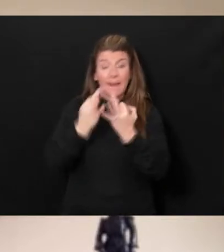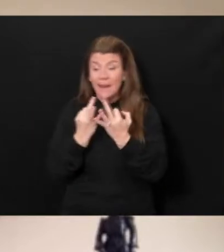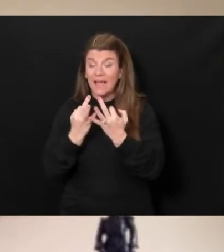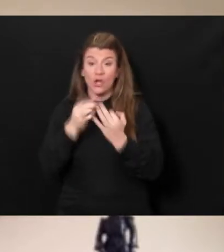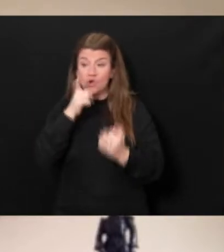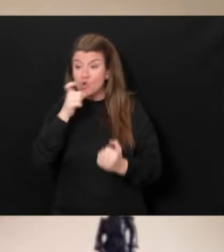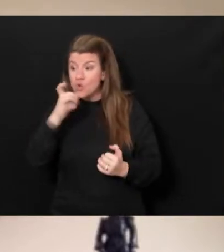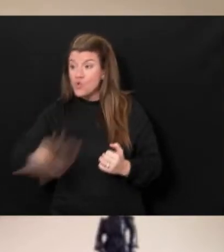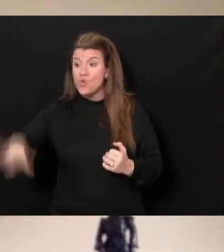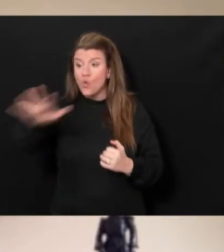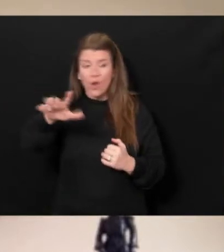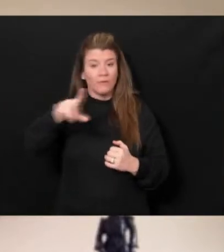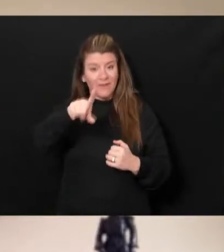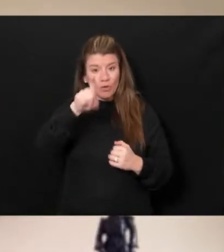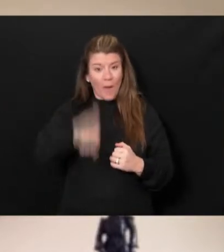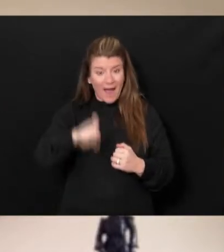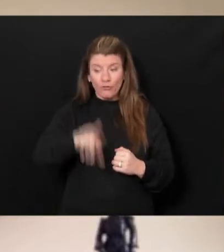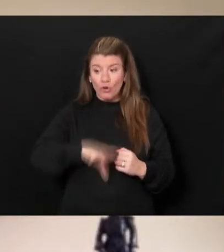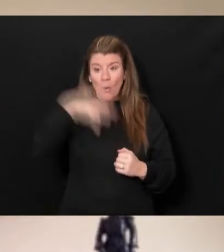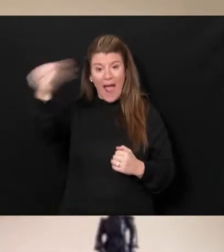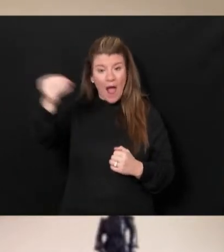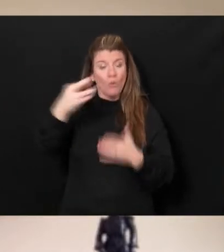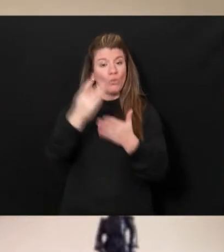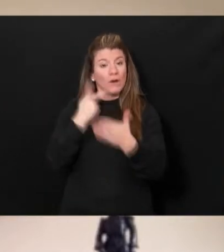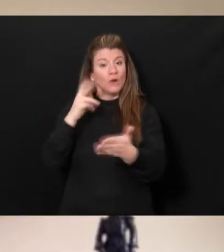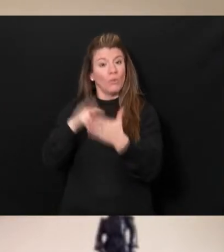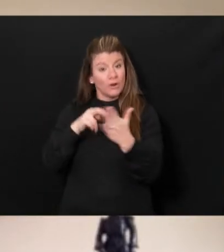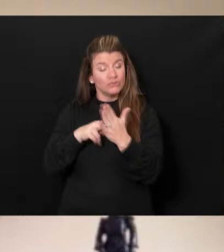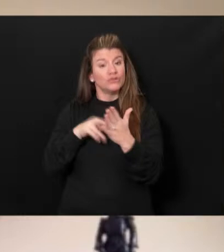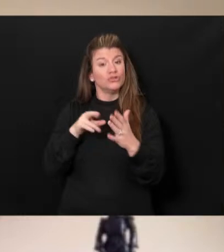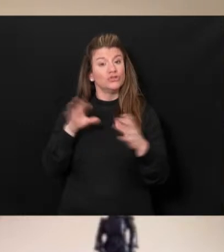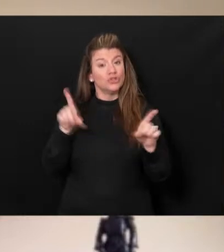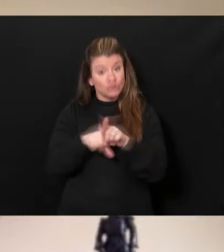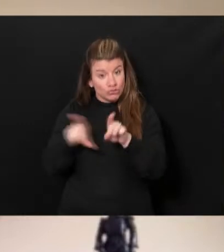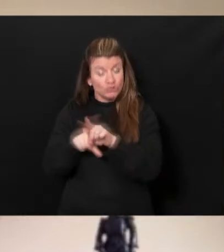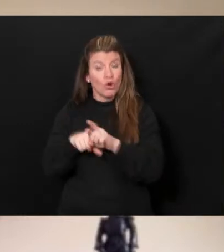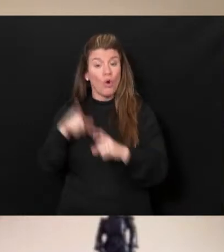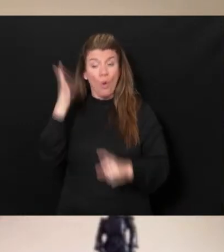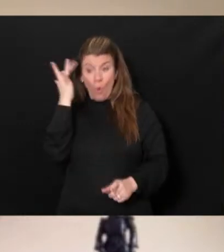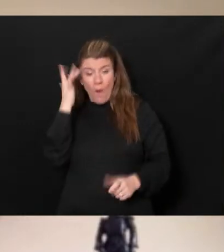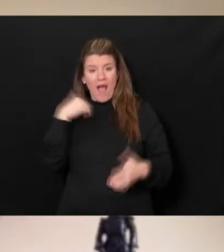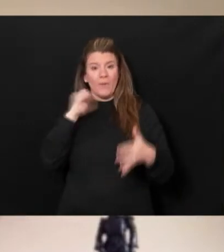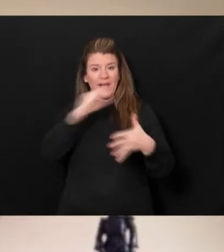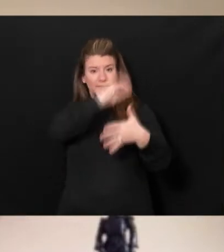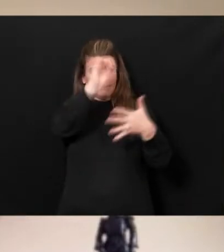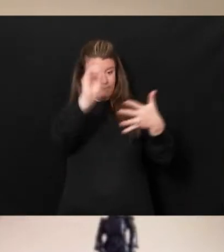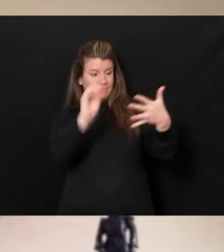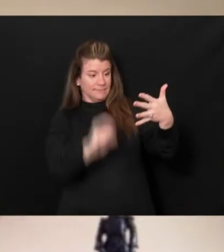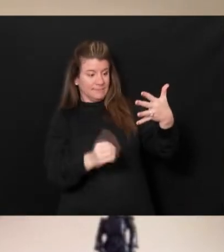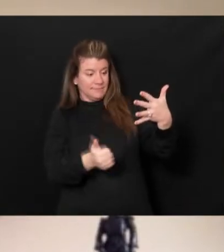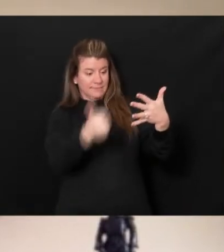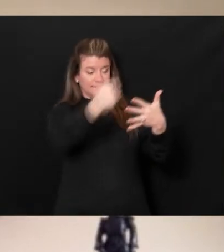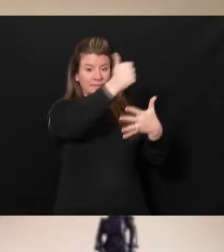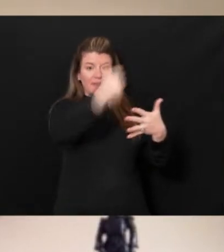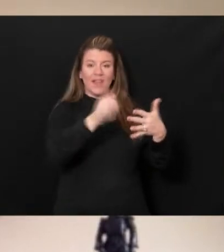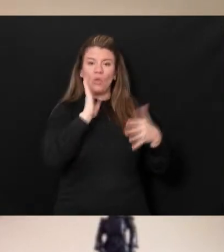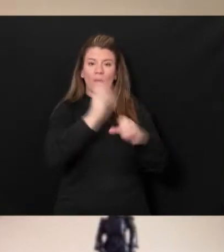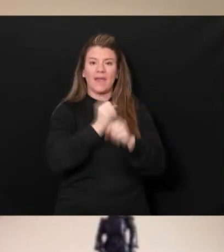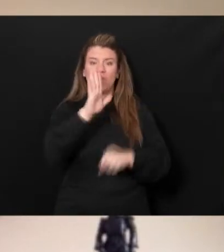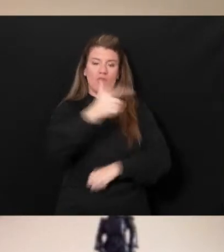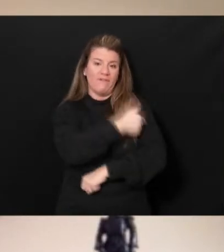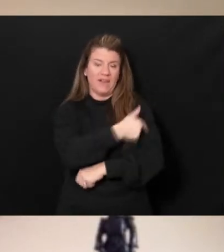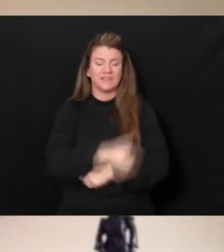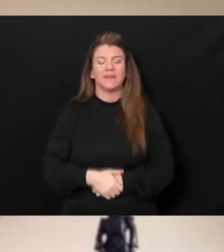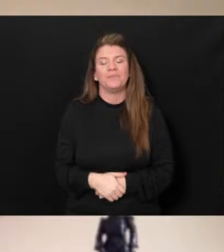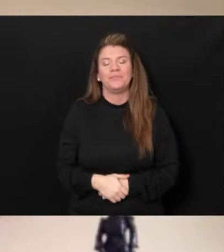go out on your own if you haven't and register so that we can get to you and get a vaccine to you. Last thing I leave you with,